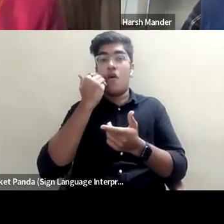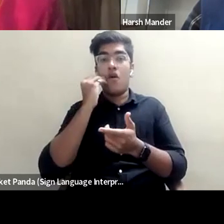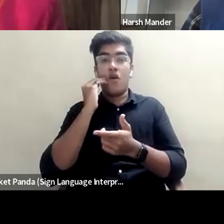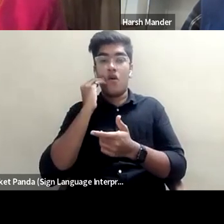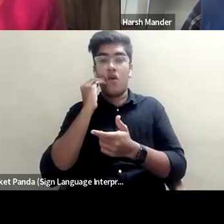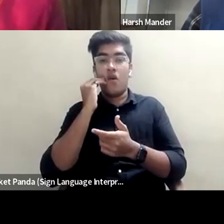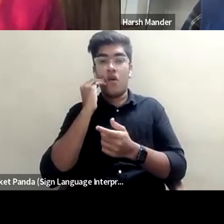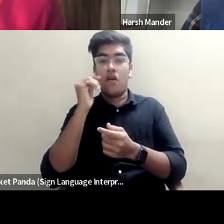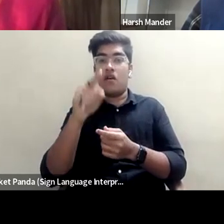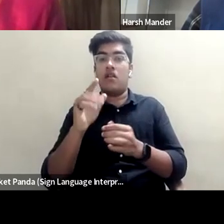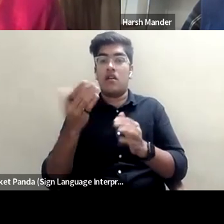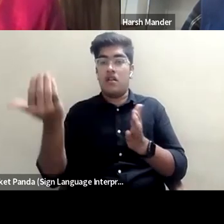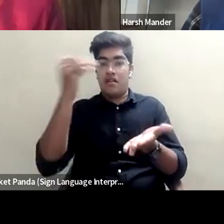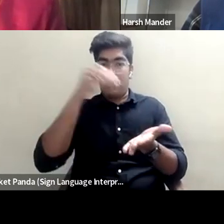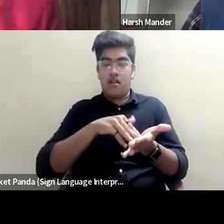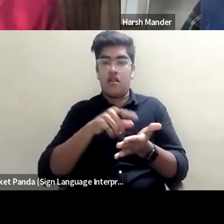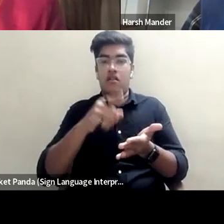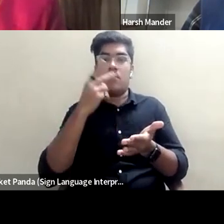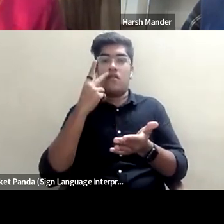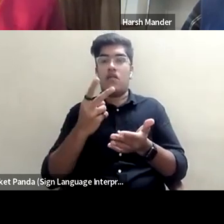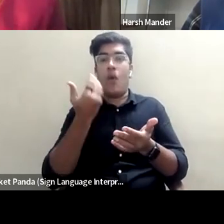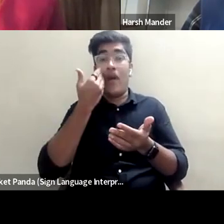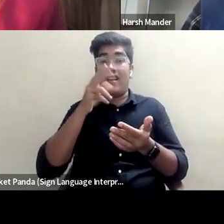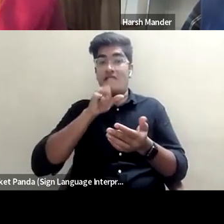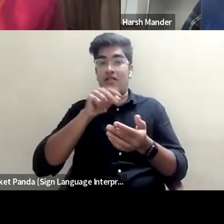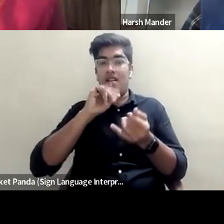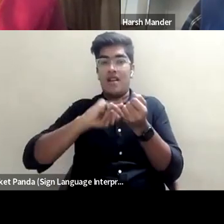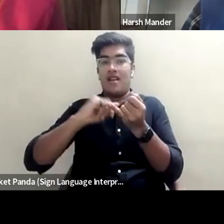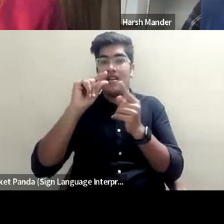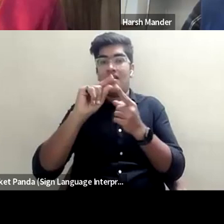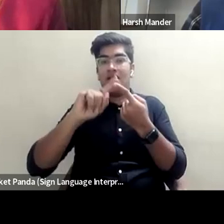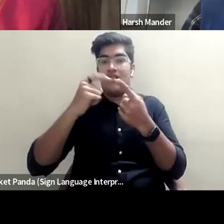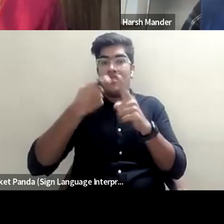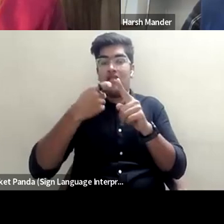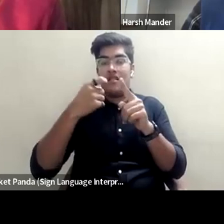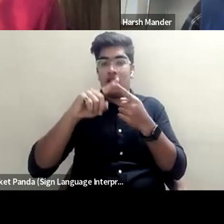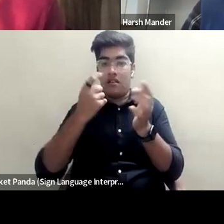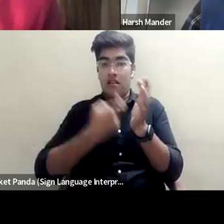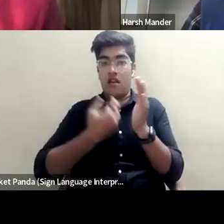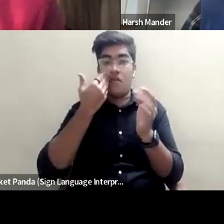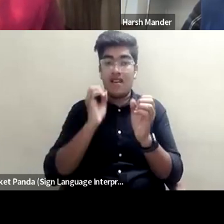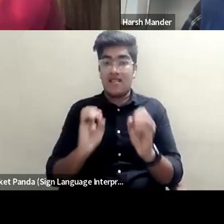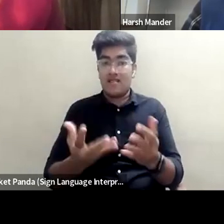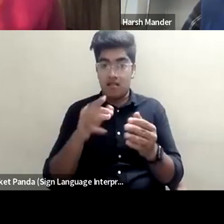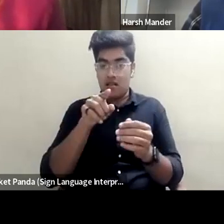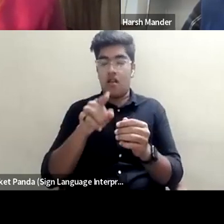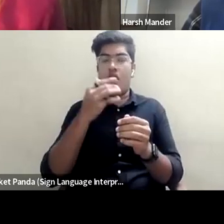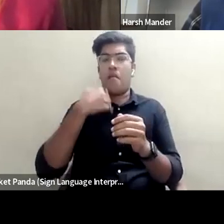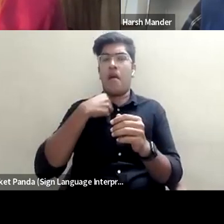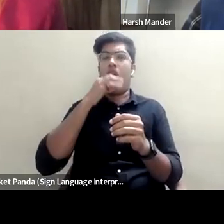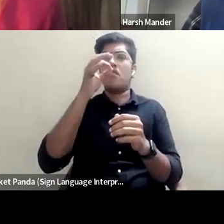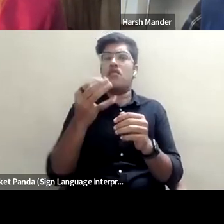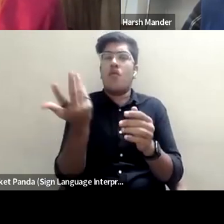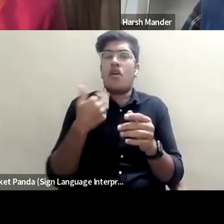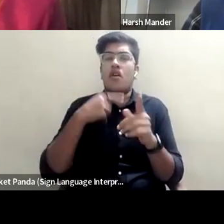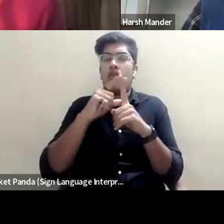when I came, I said, as a speaker, what do I do? How do I take that? Madam said just now, how do you